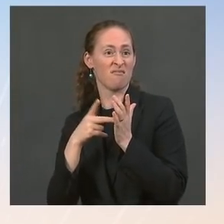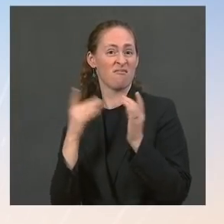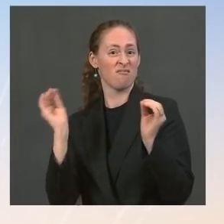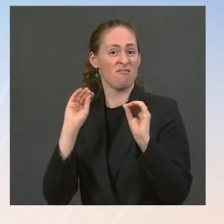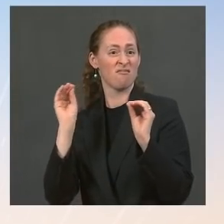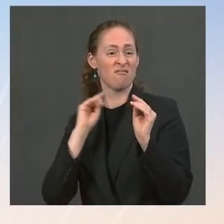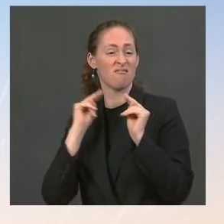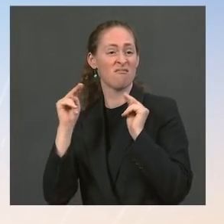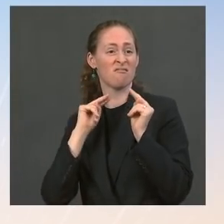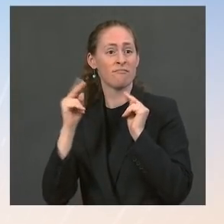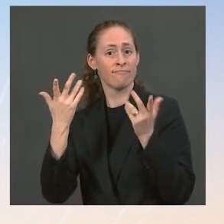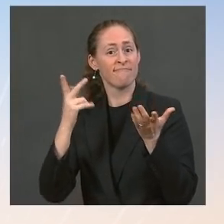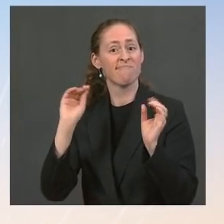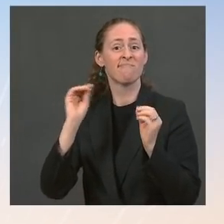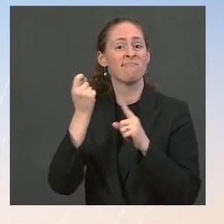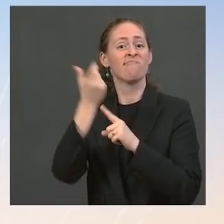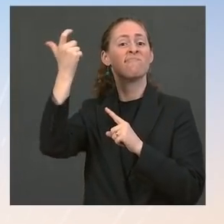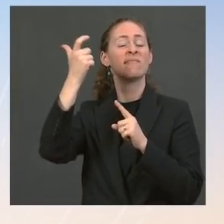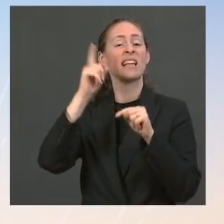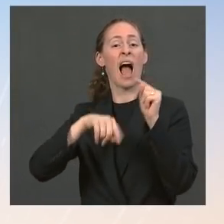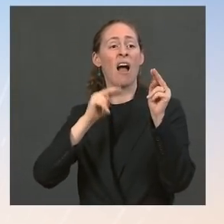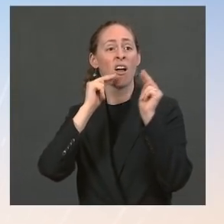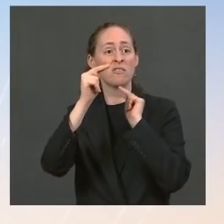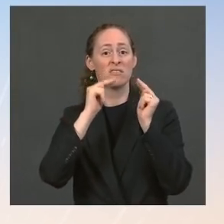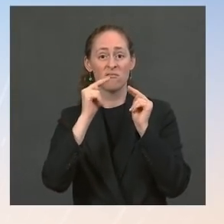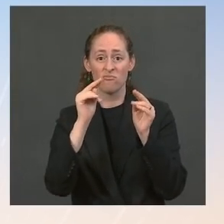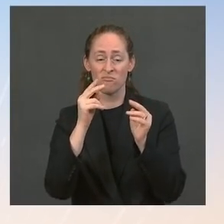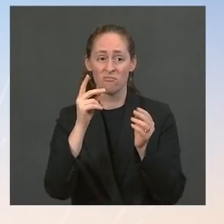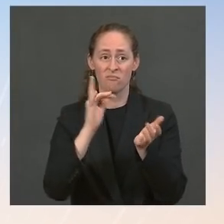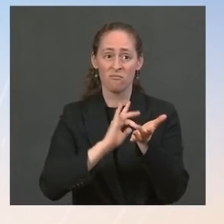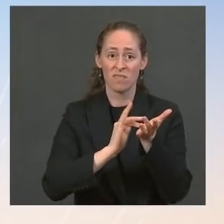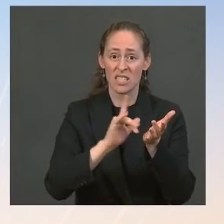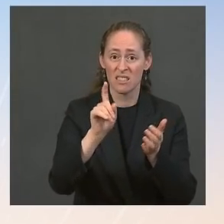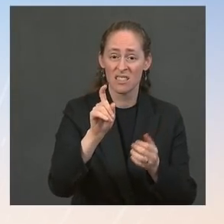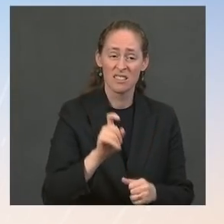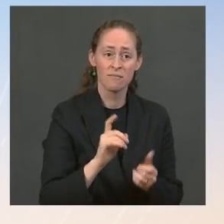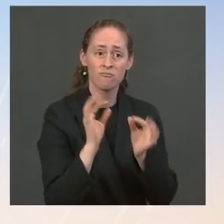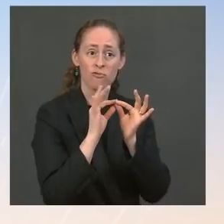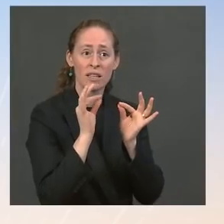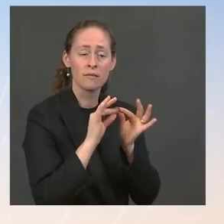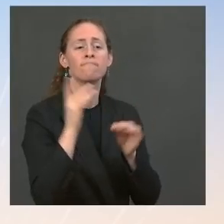prices? The president has obviously proposed that. He feels strongly about the need to make